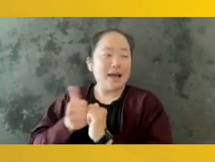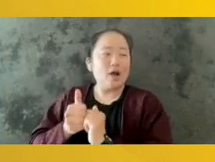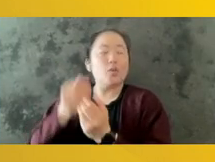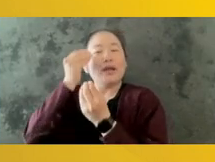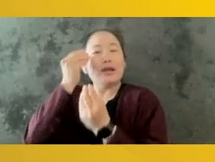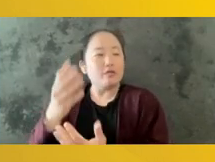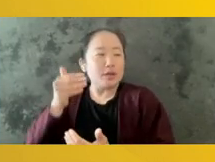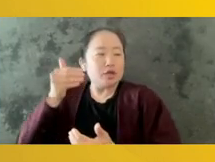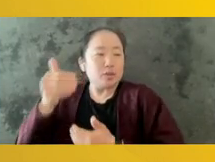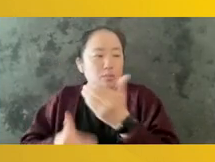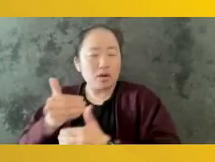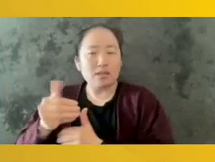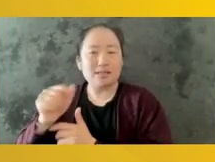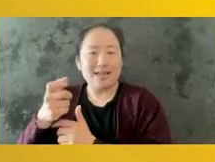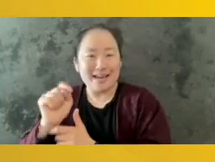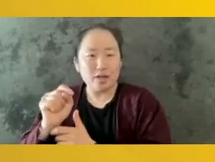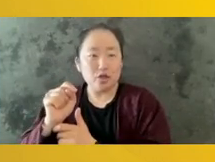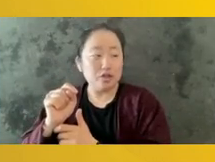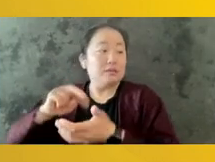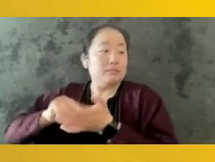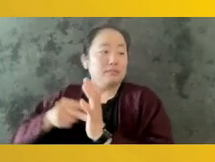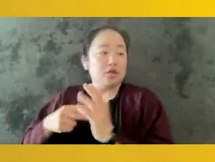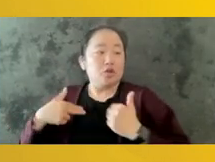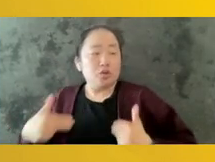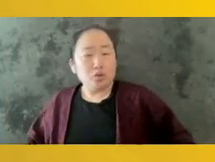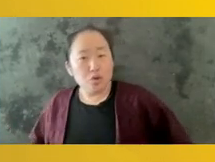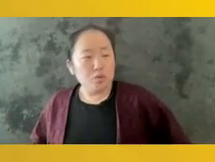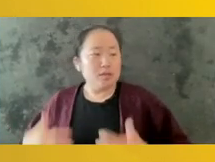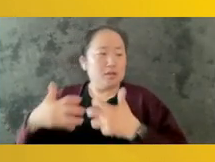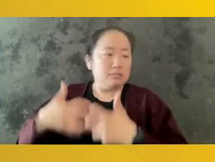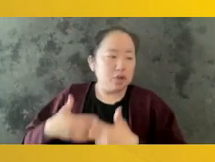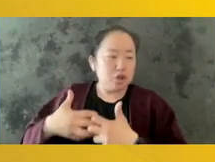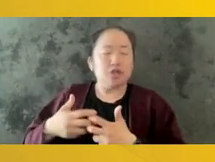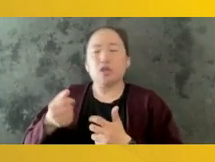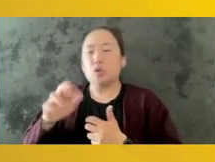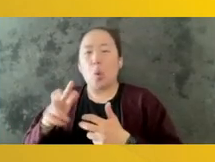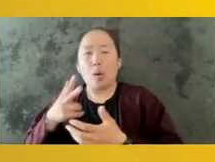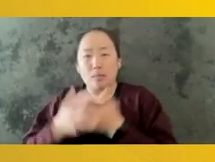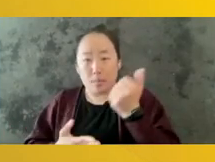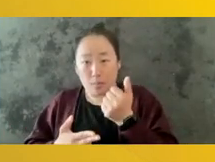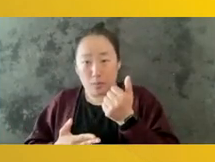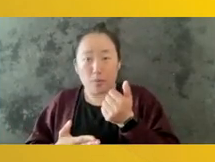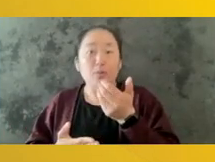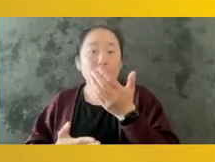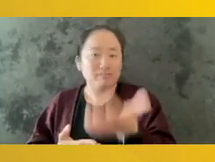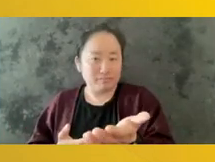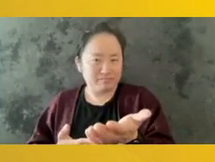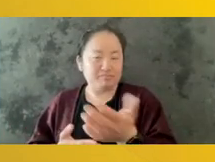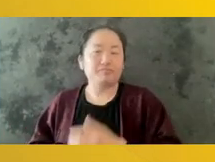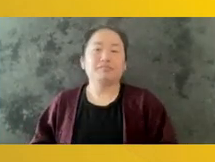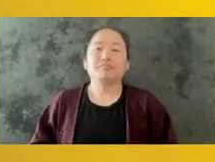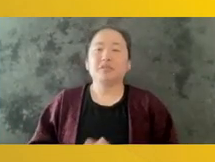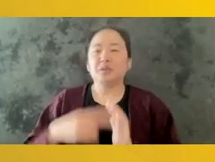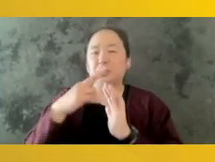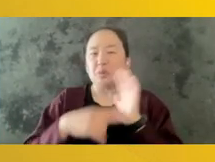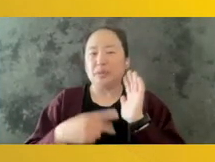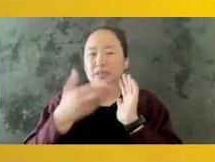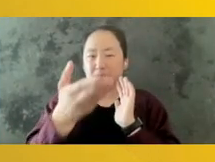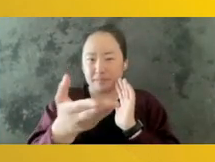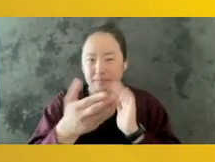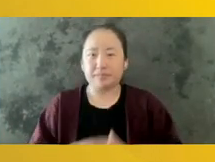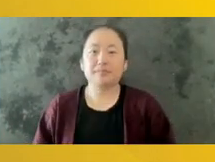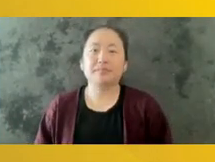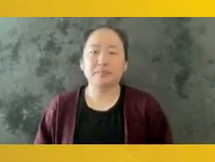slide. Thank you very much. That information processing agent can be a computer, but it can also be